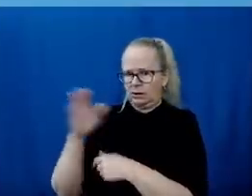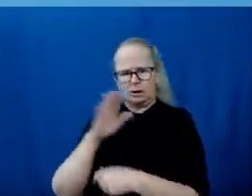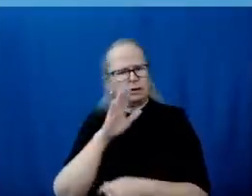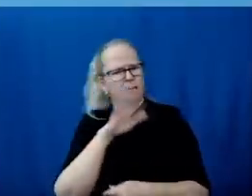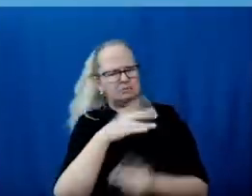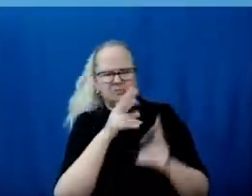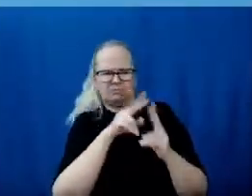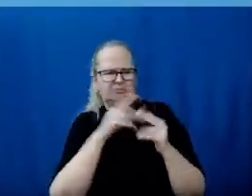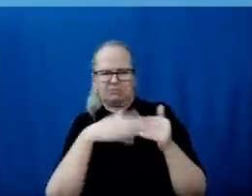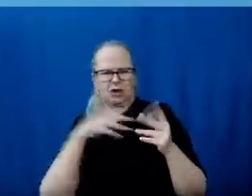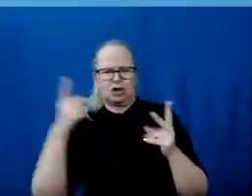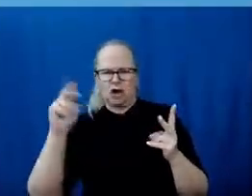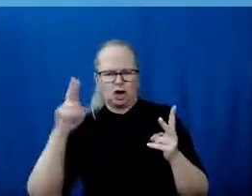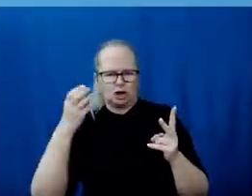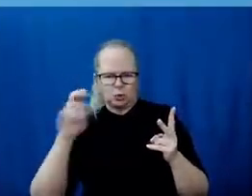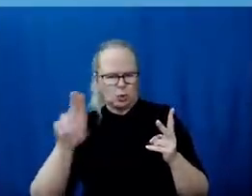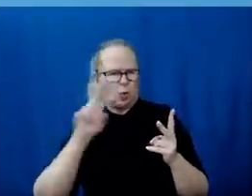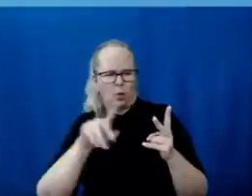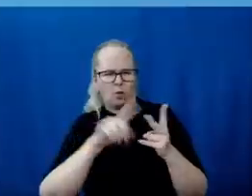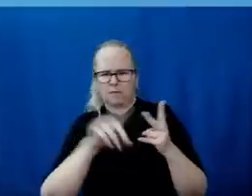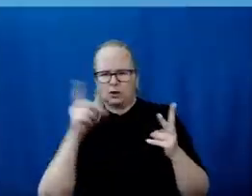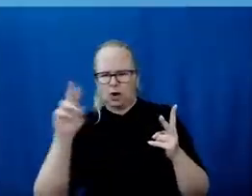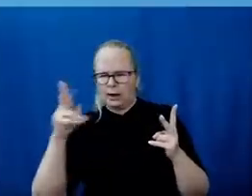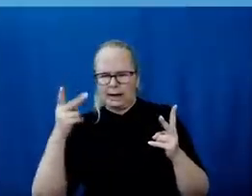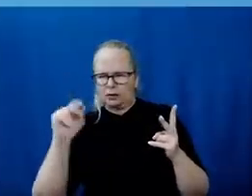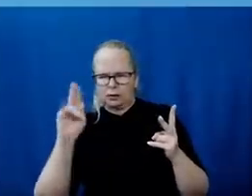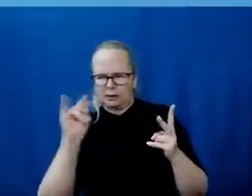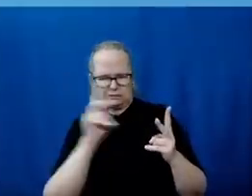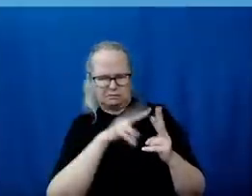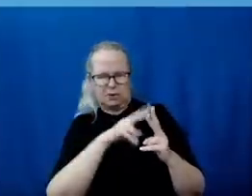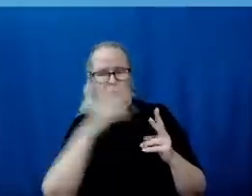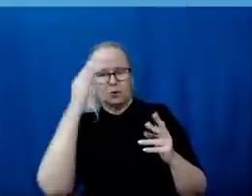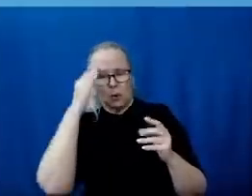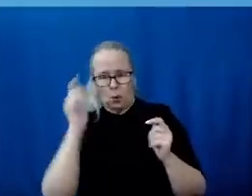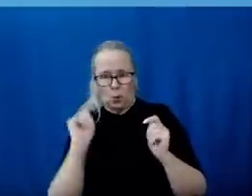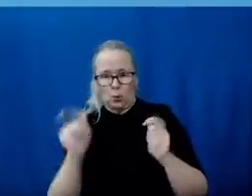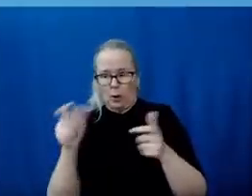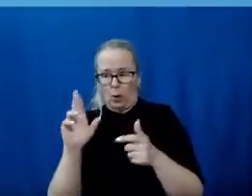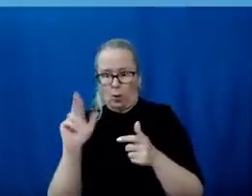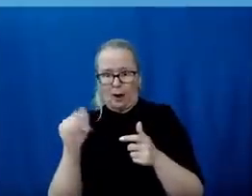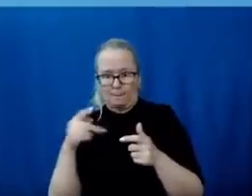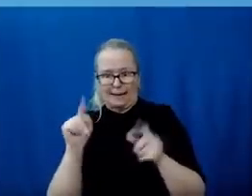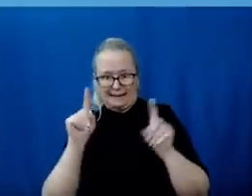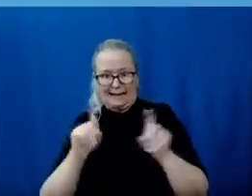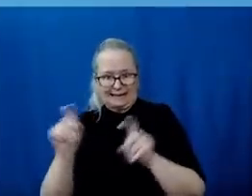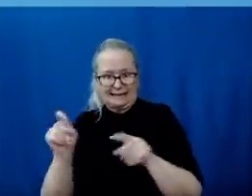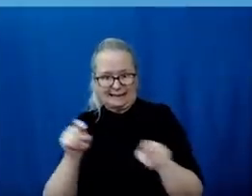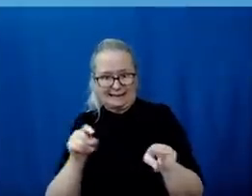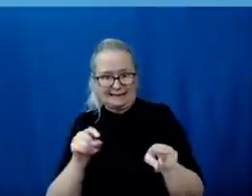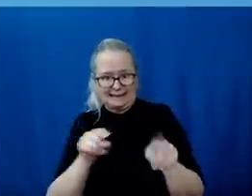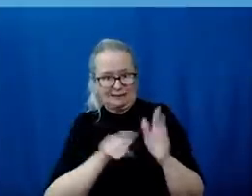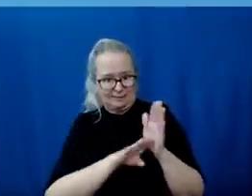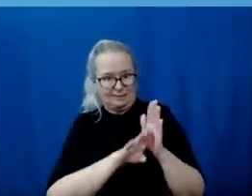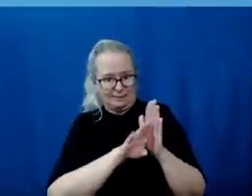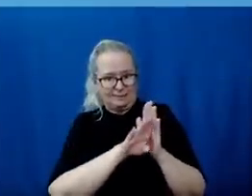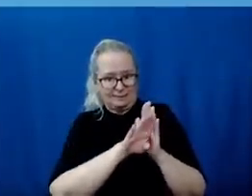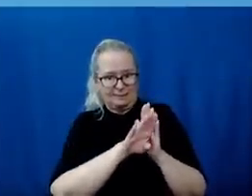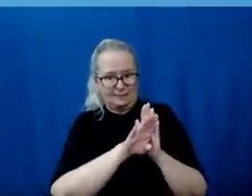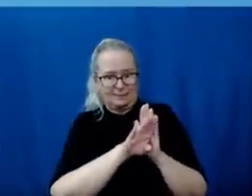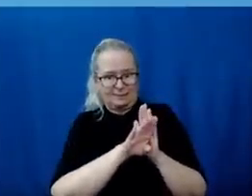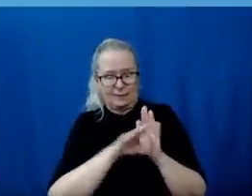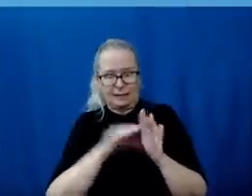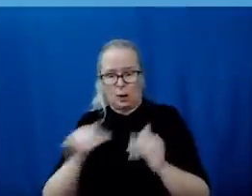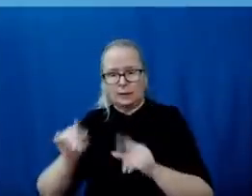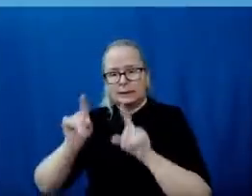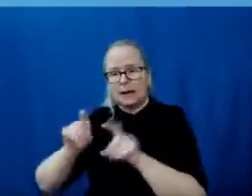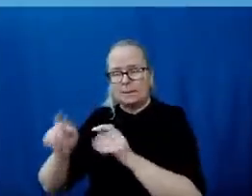whether or not either of you are aware of any rapid type tests that are in development or have been developed